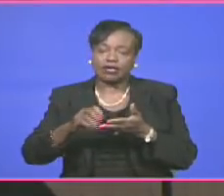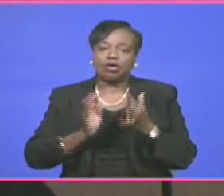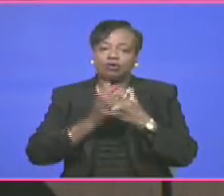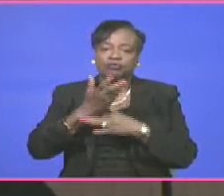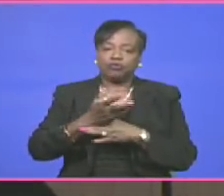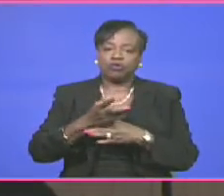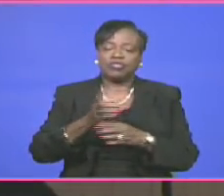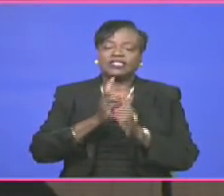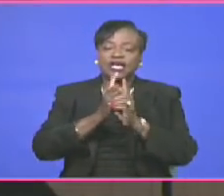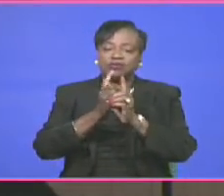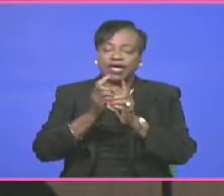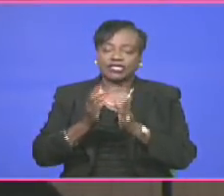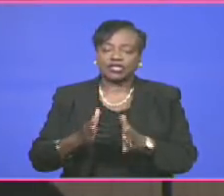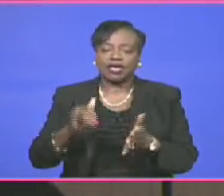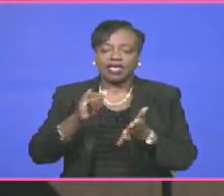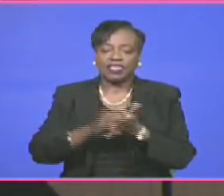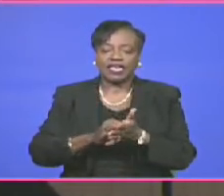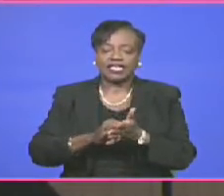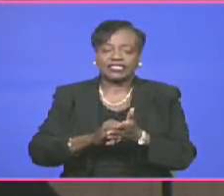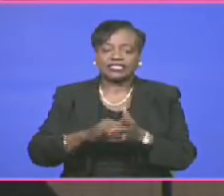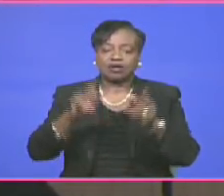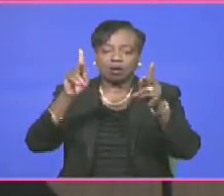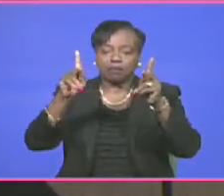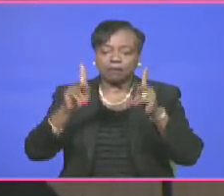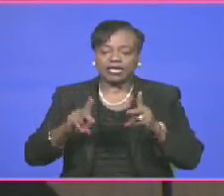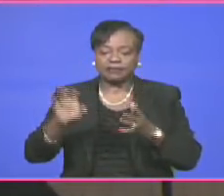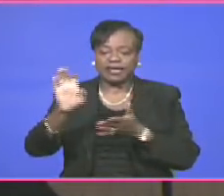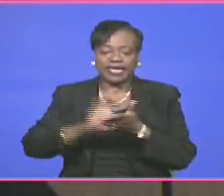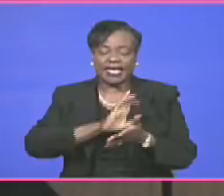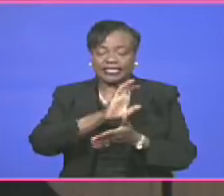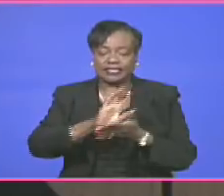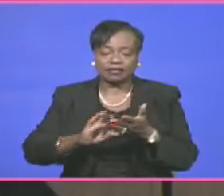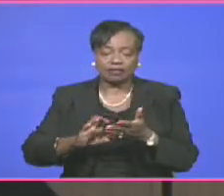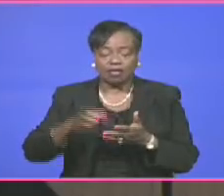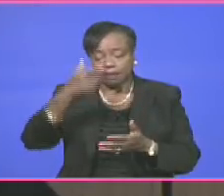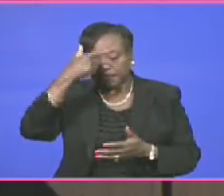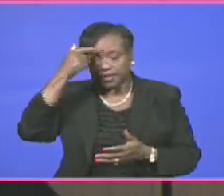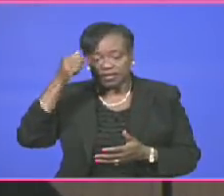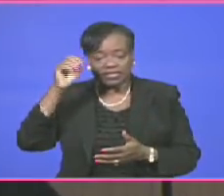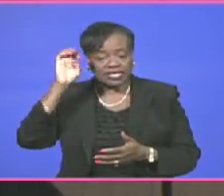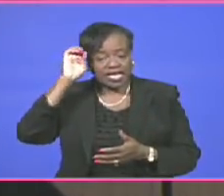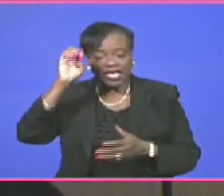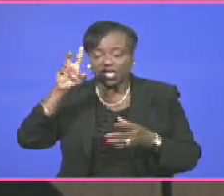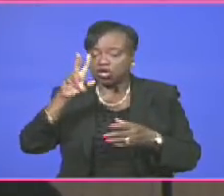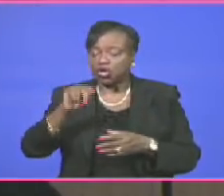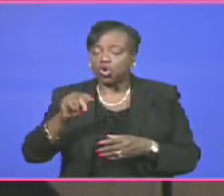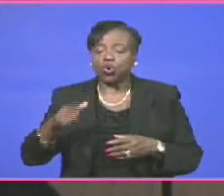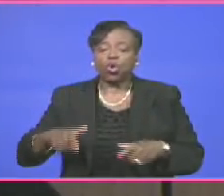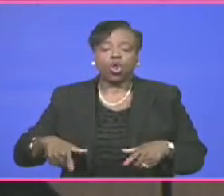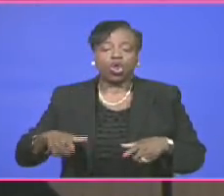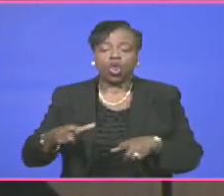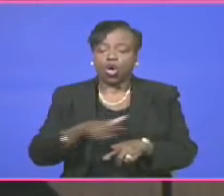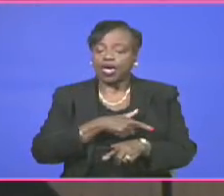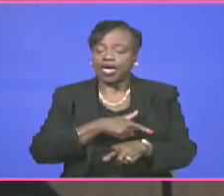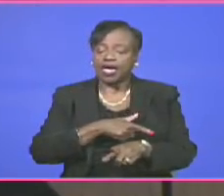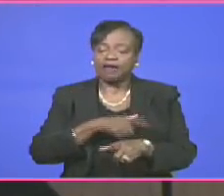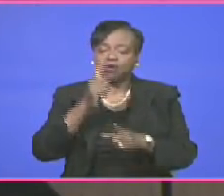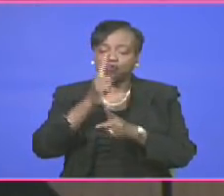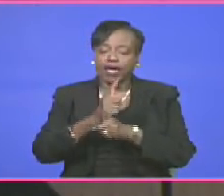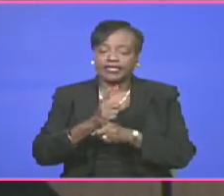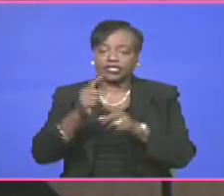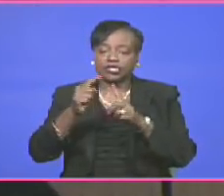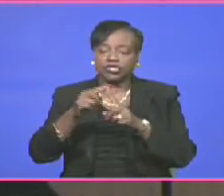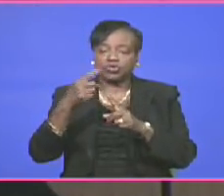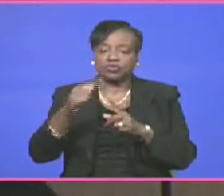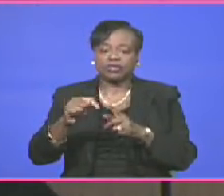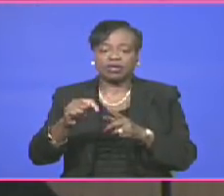that his permit will be canceled because he has no longer have a right to that permit if the person keep working out of the scope. I normally give